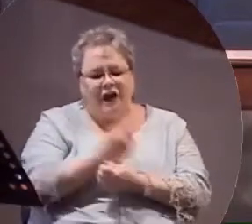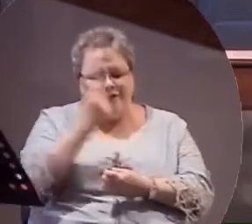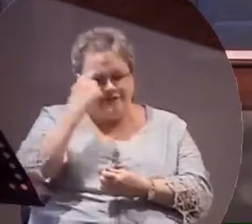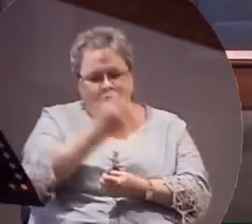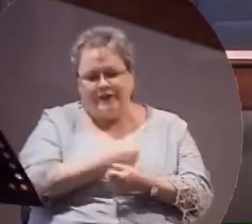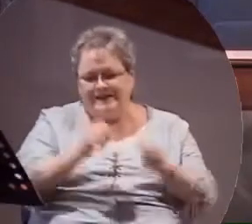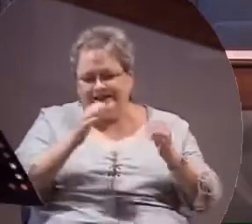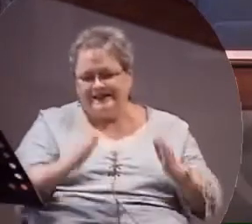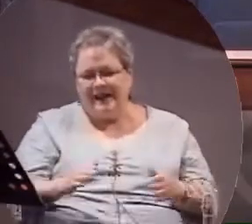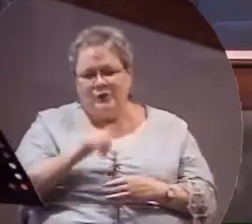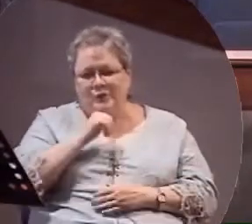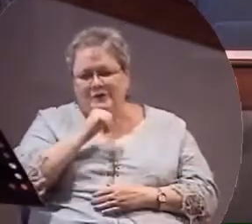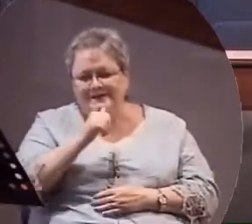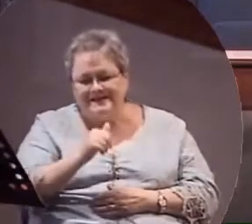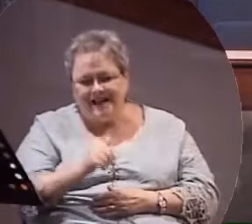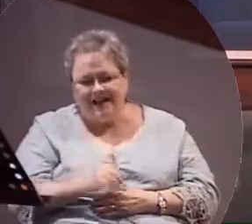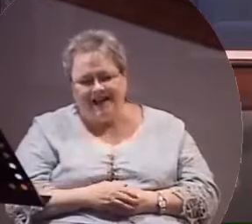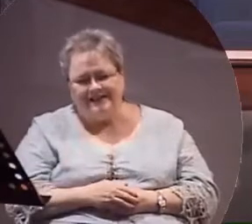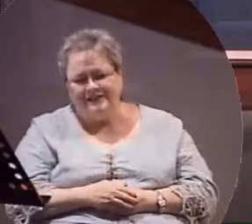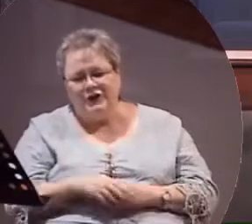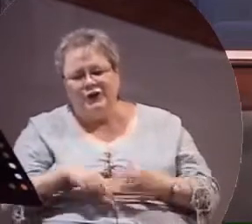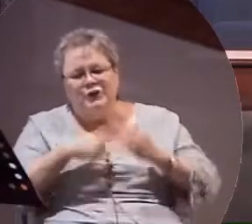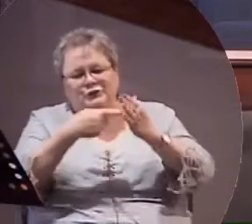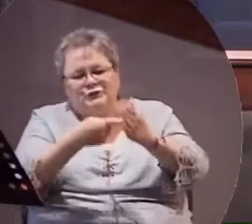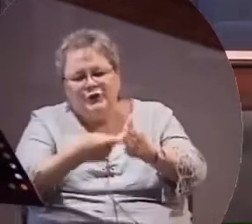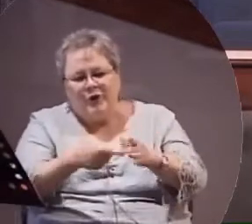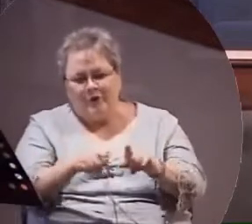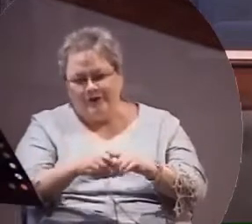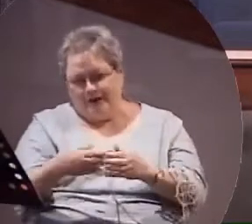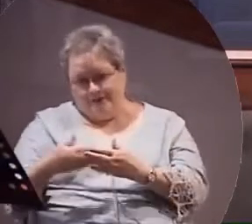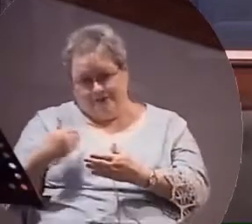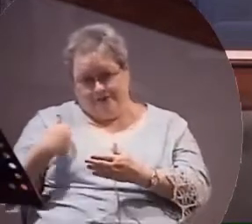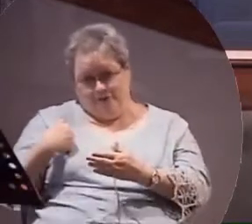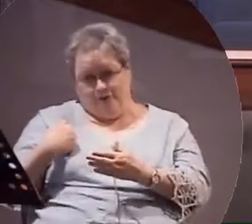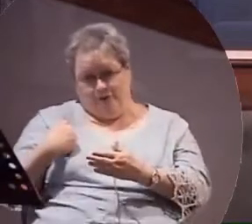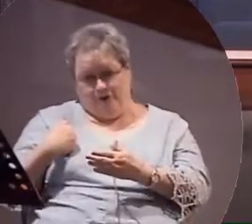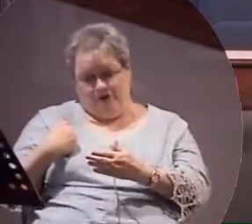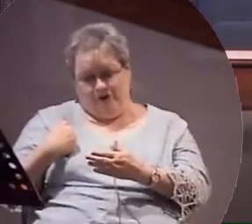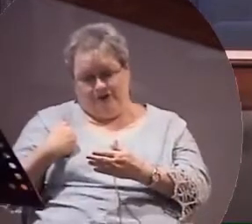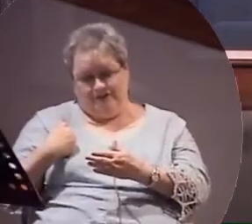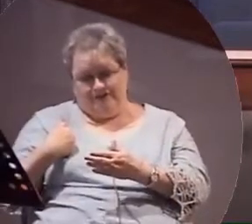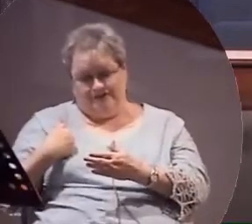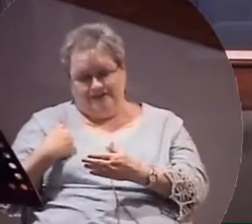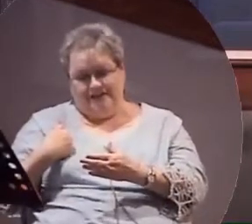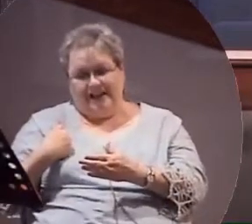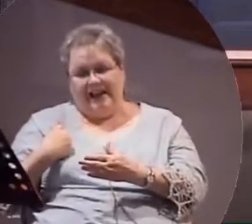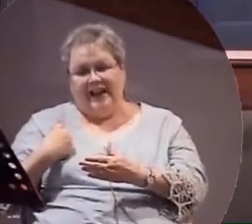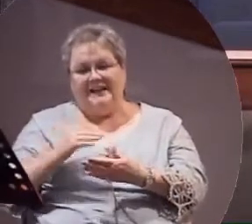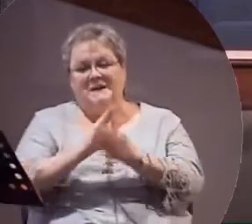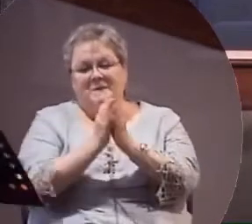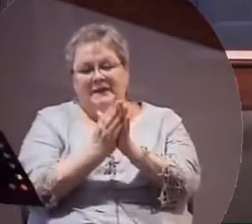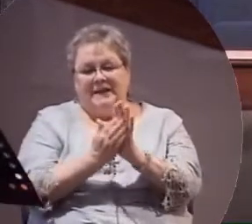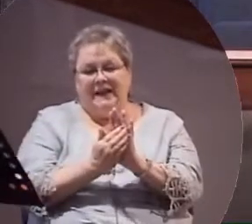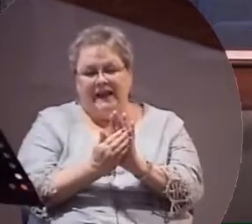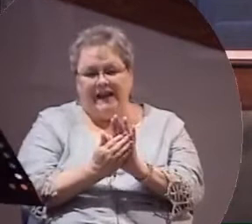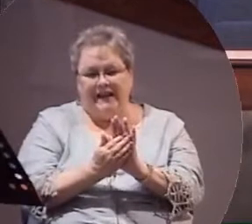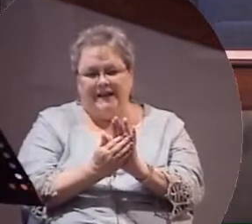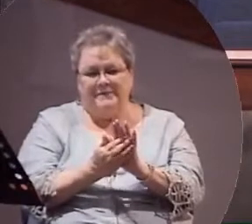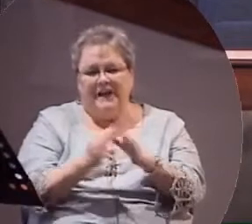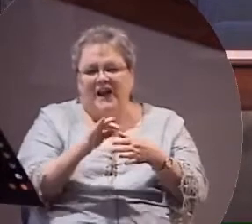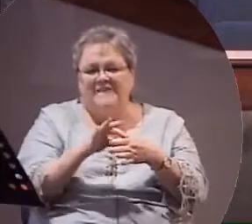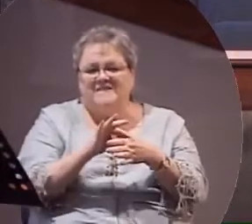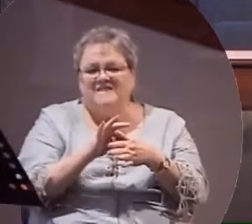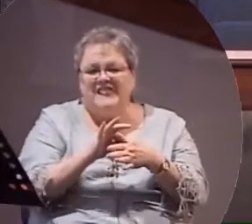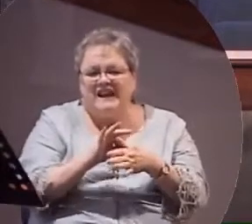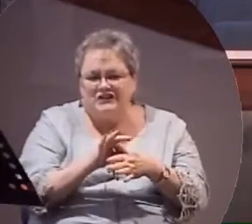Savior wasn't as evident as it used to be. And he fell into the flesh. And the flesh led